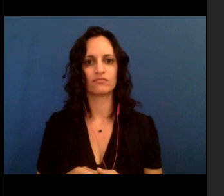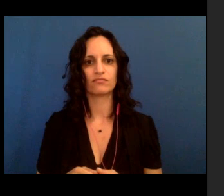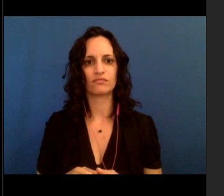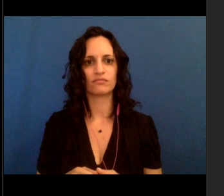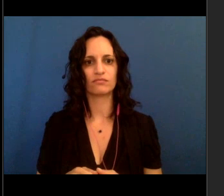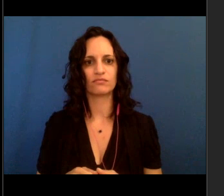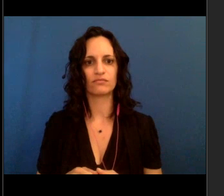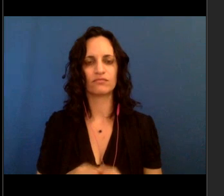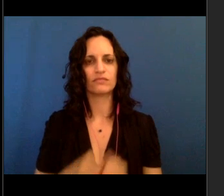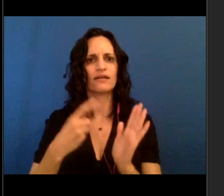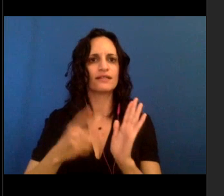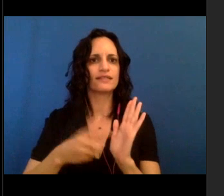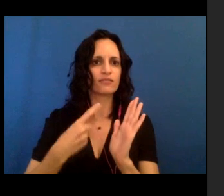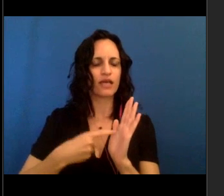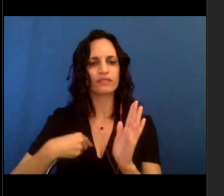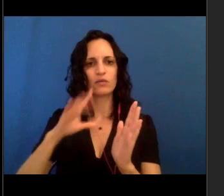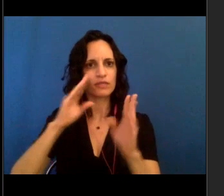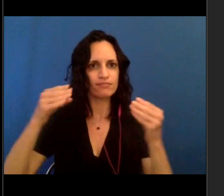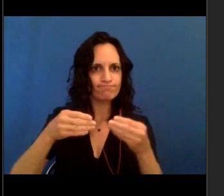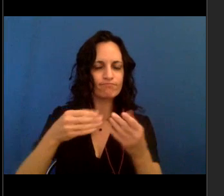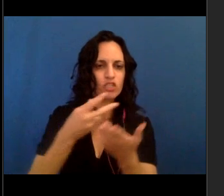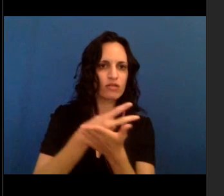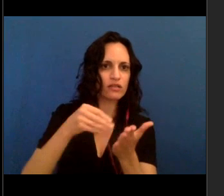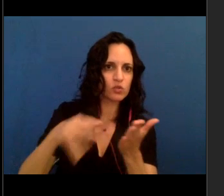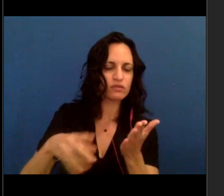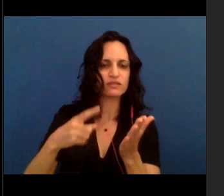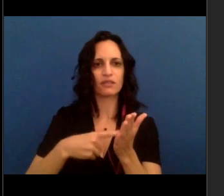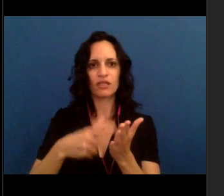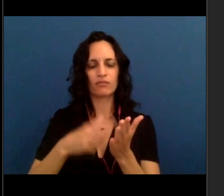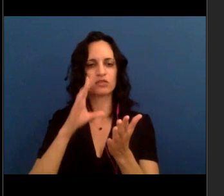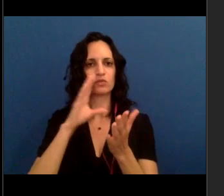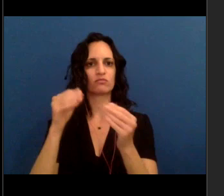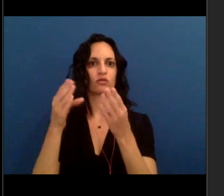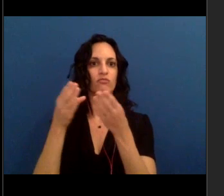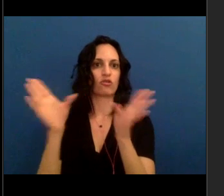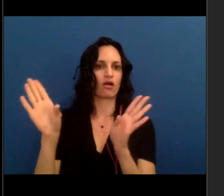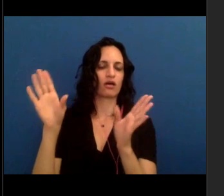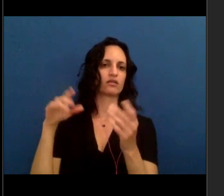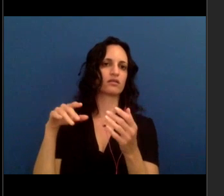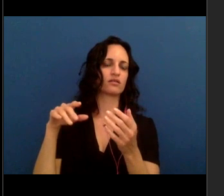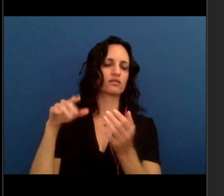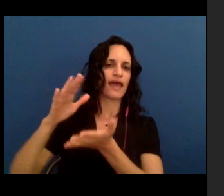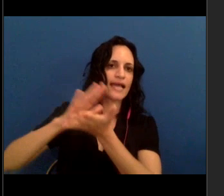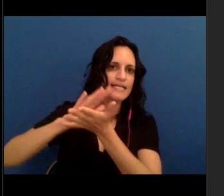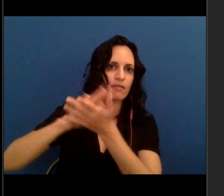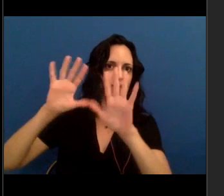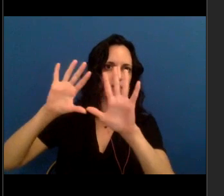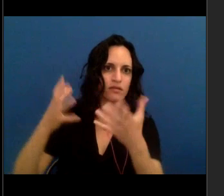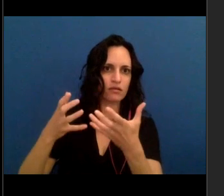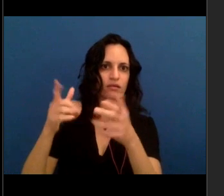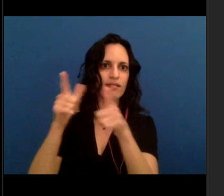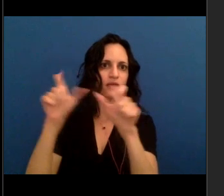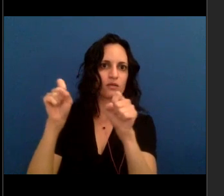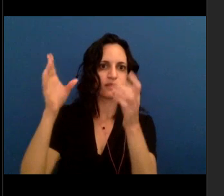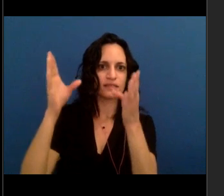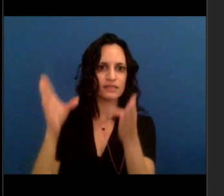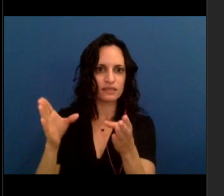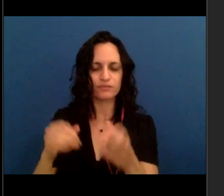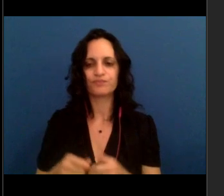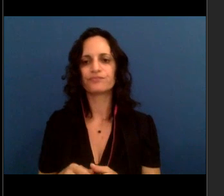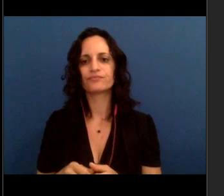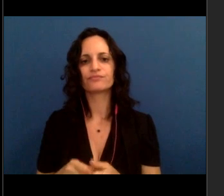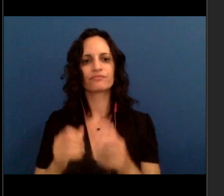grad students and sometimes about linguists and academics more broadly. And how are we as grad students different from, but also inseparable